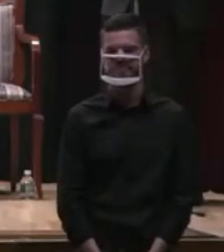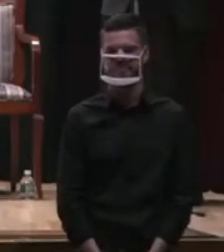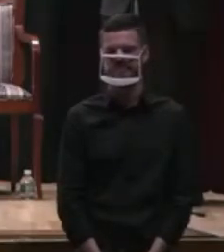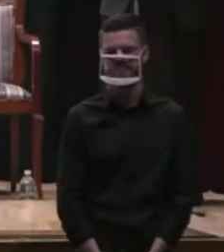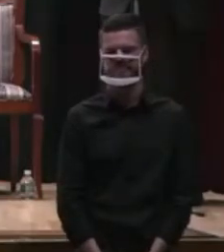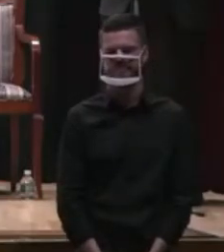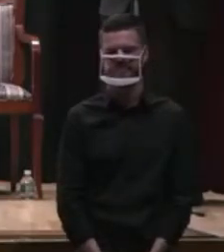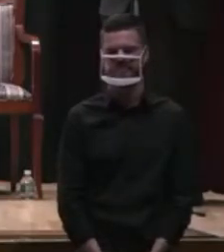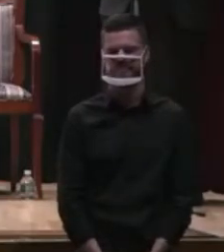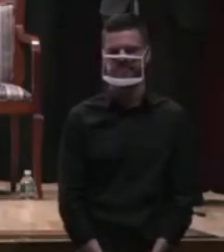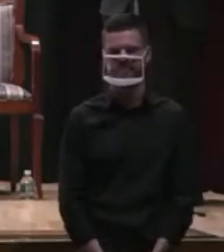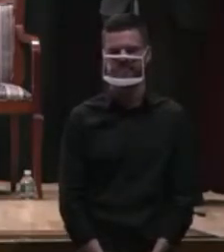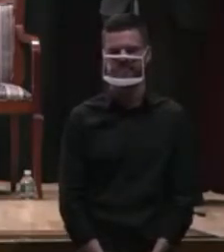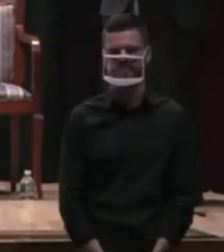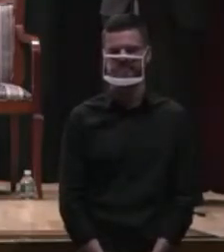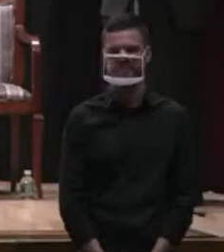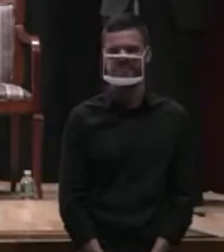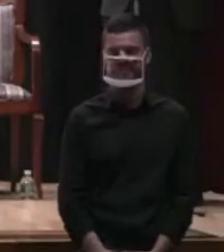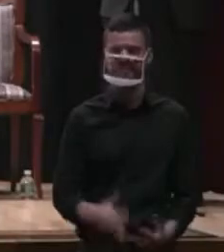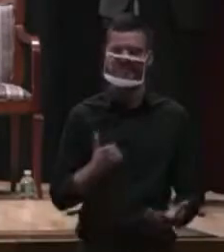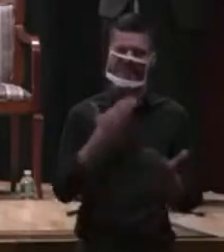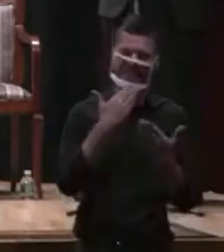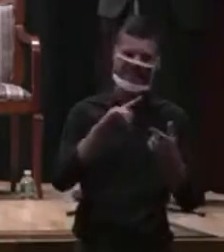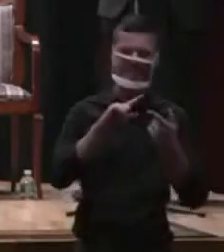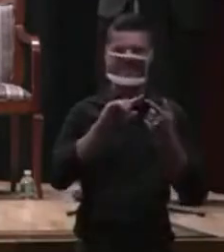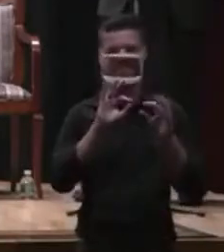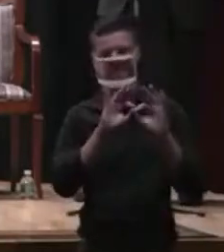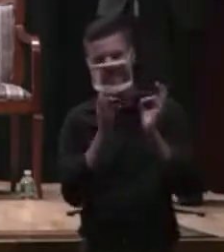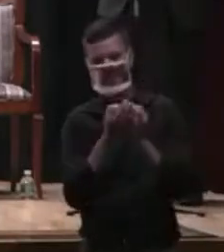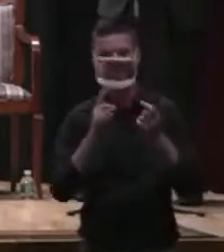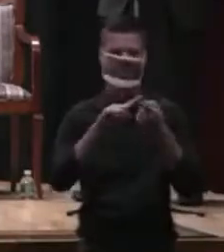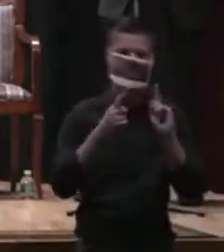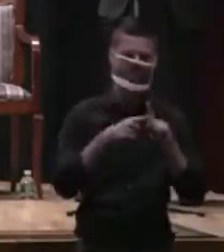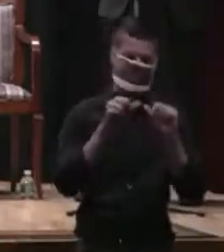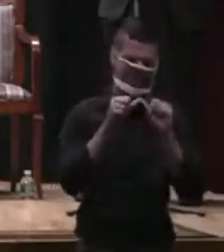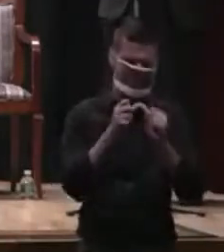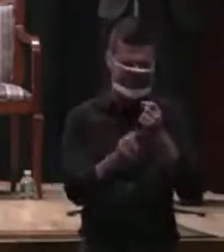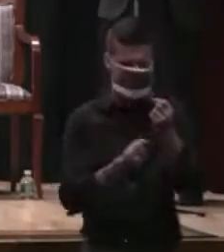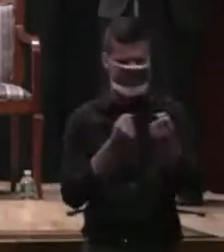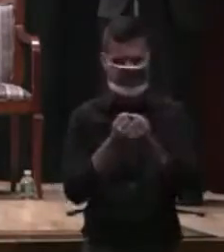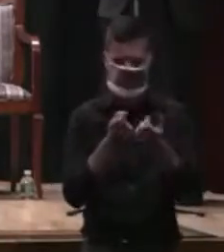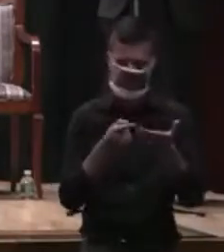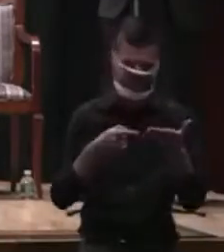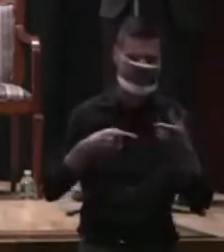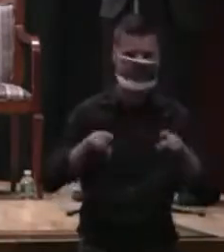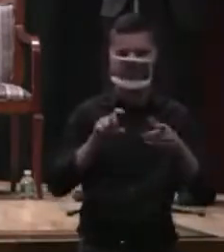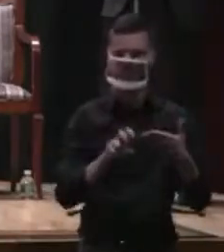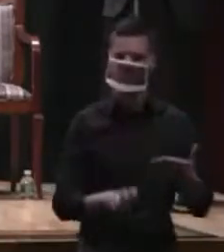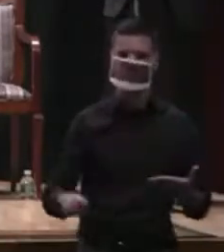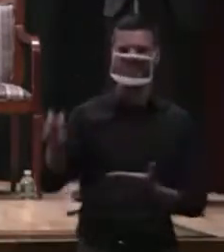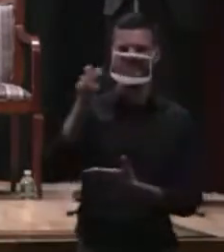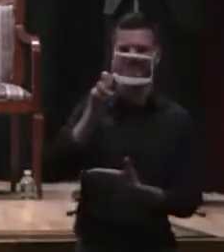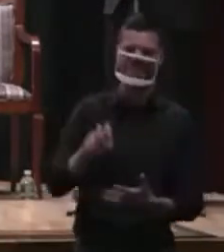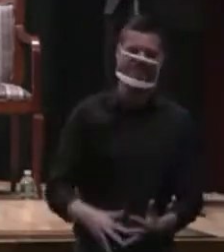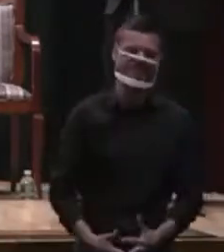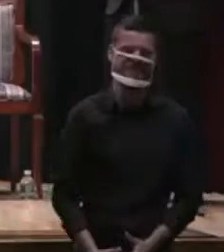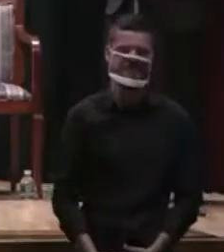Ayanna would like to thank her family and friends for their constant support and encouragement during this journey.